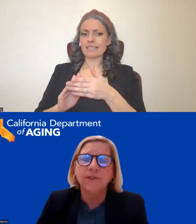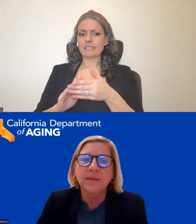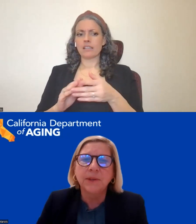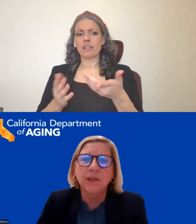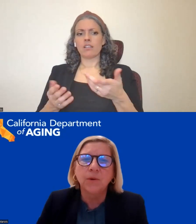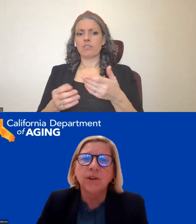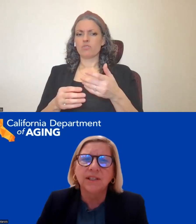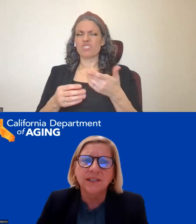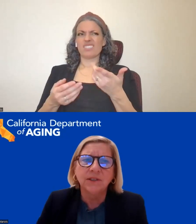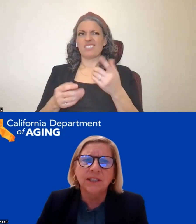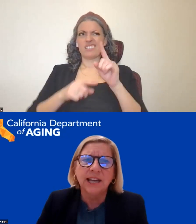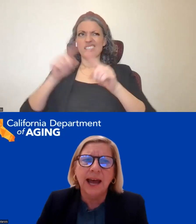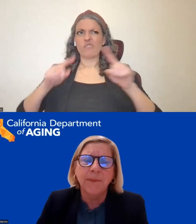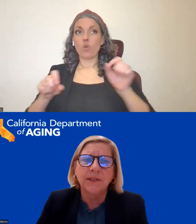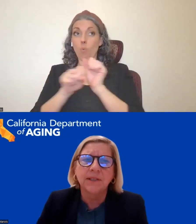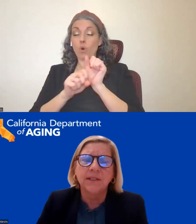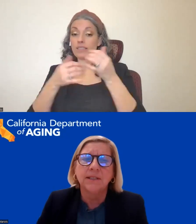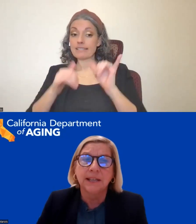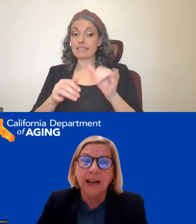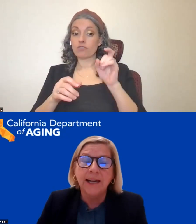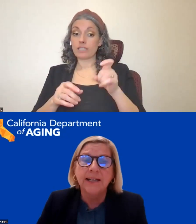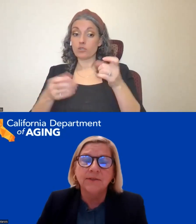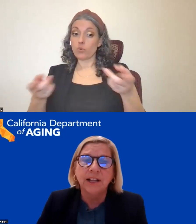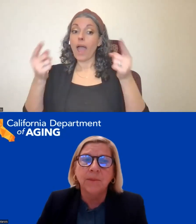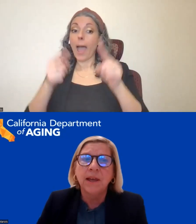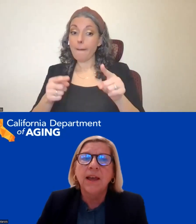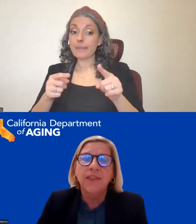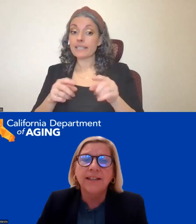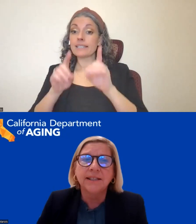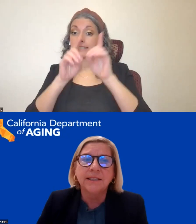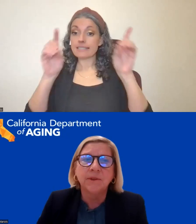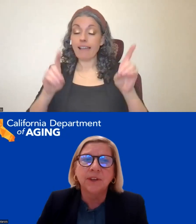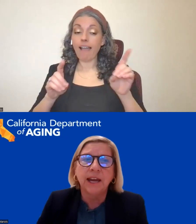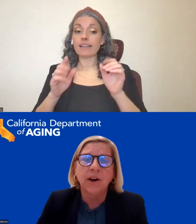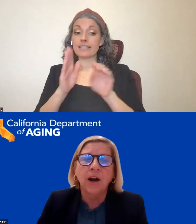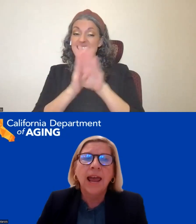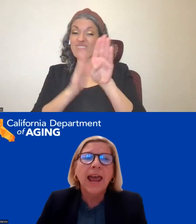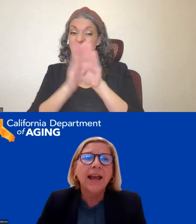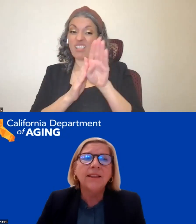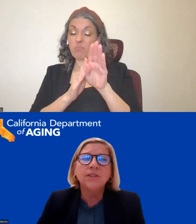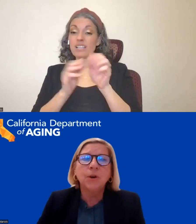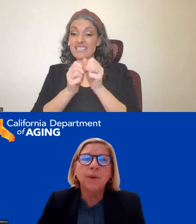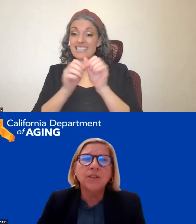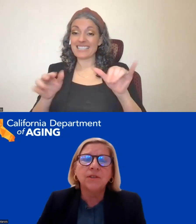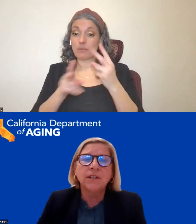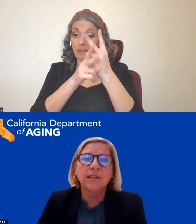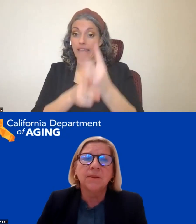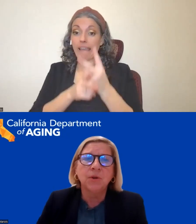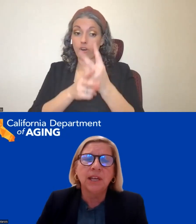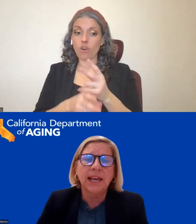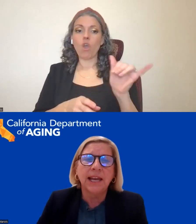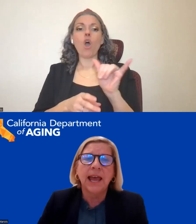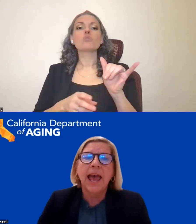analytical and feasibility work that still needs to happen to design and develop that system of care. And then so much of it